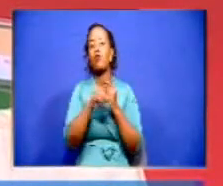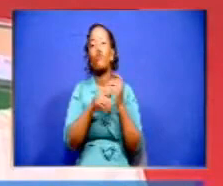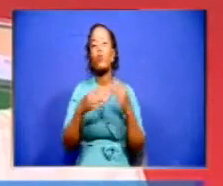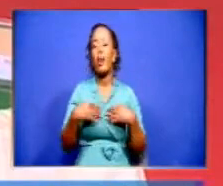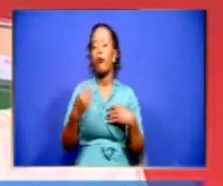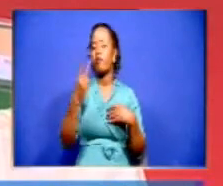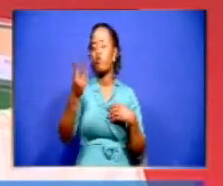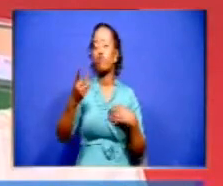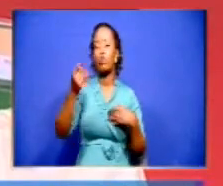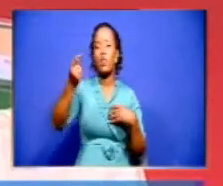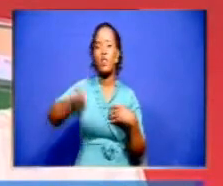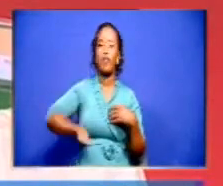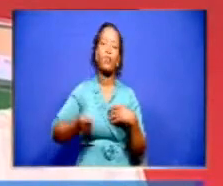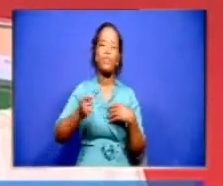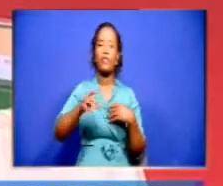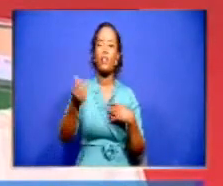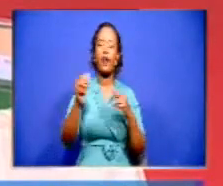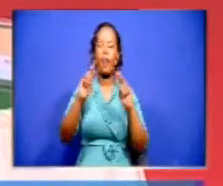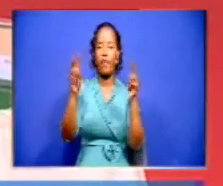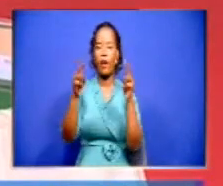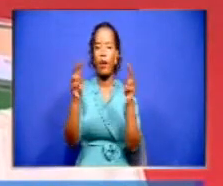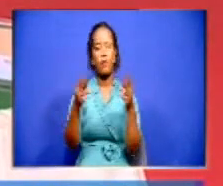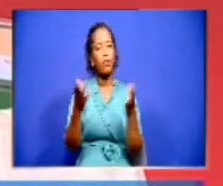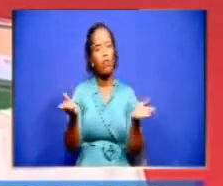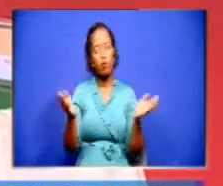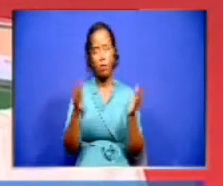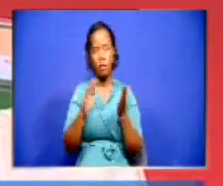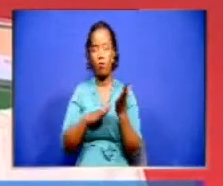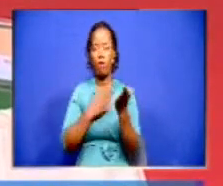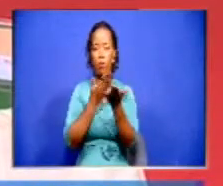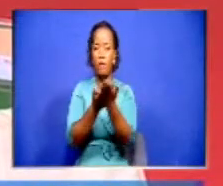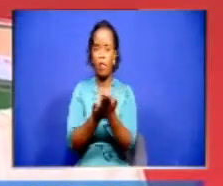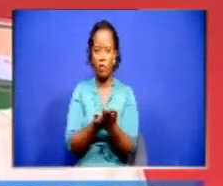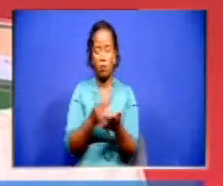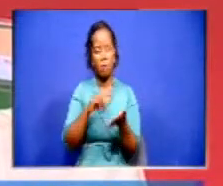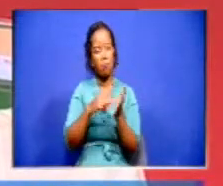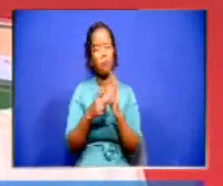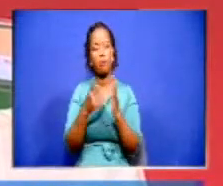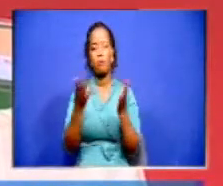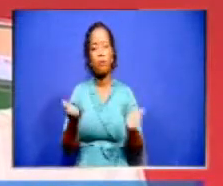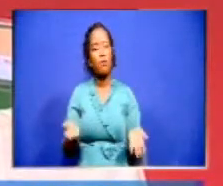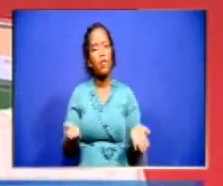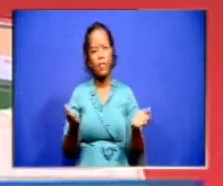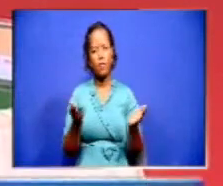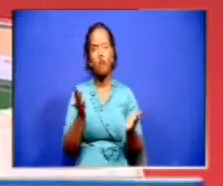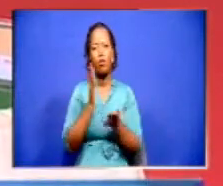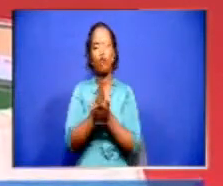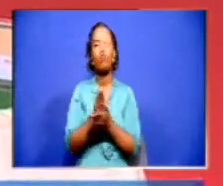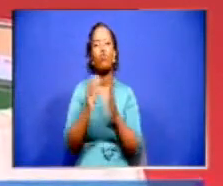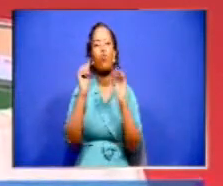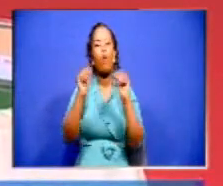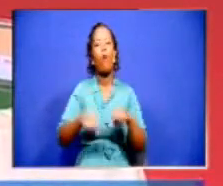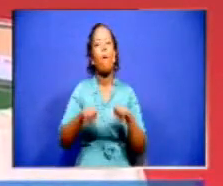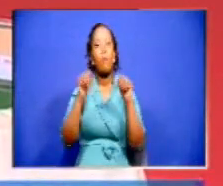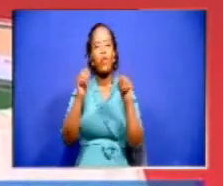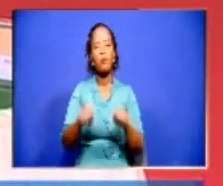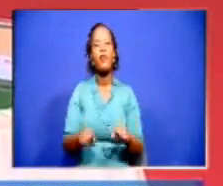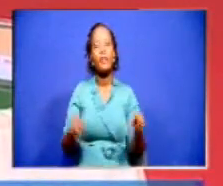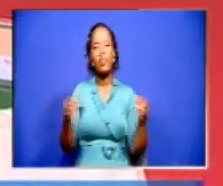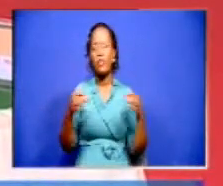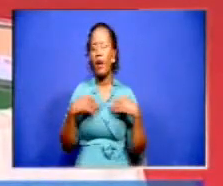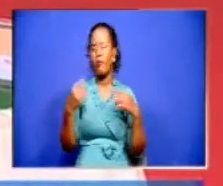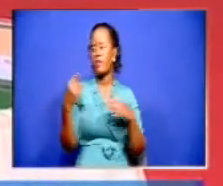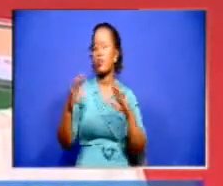in interlocutory matters, applications. So the possibility of not having a